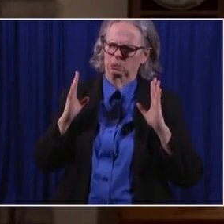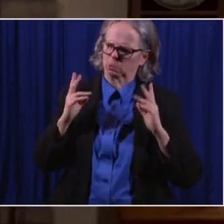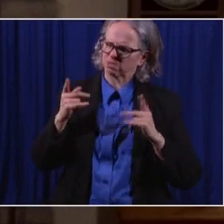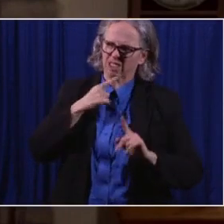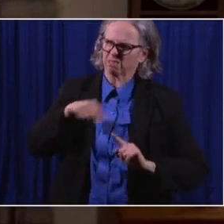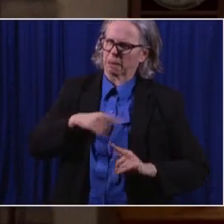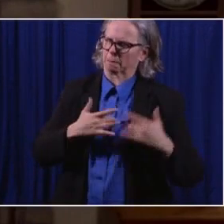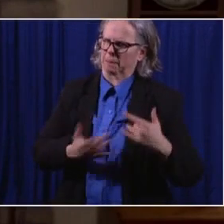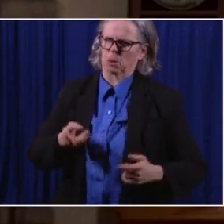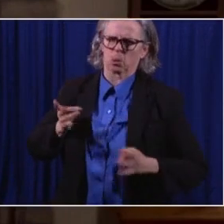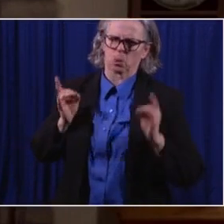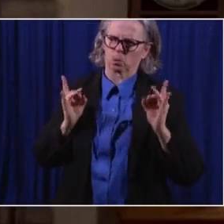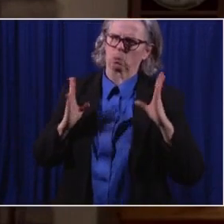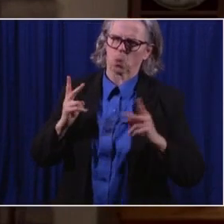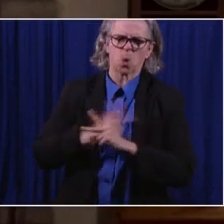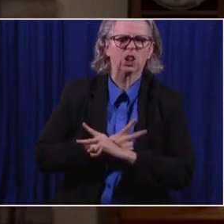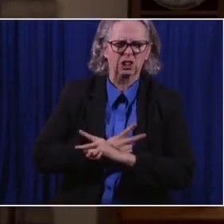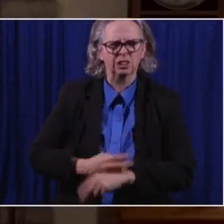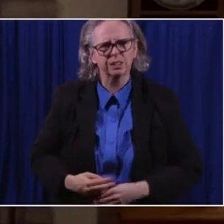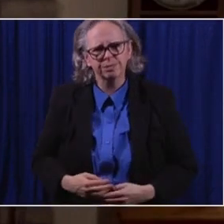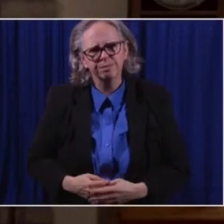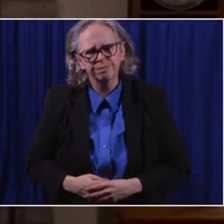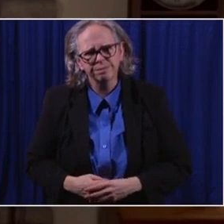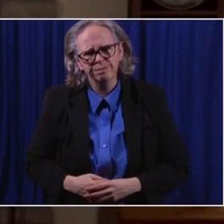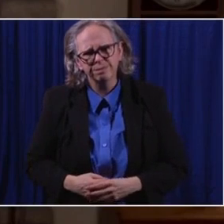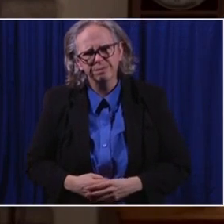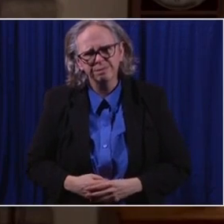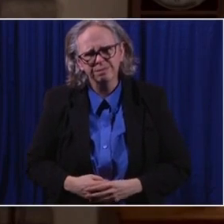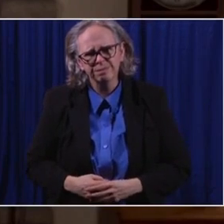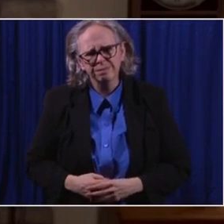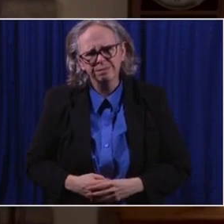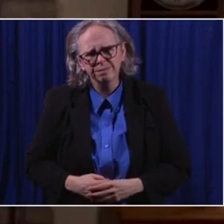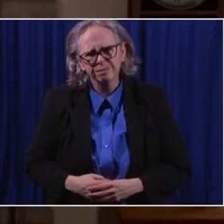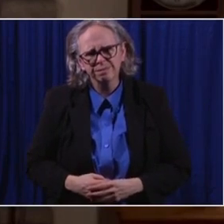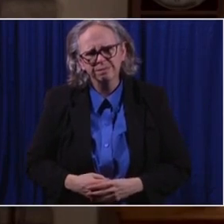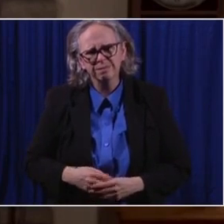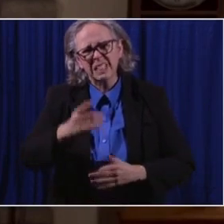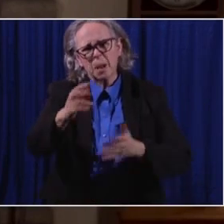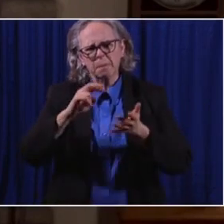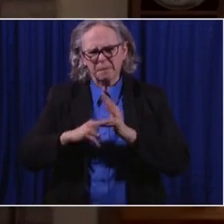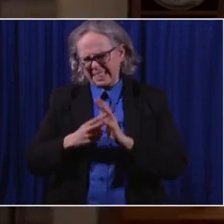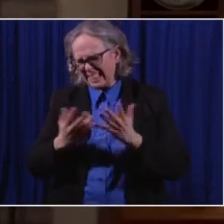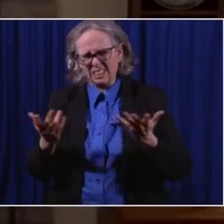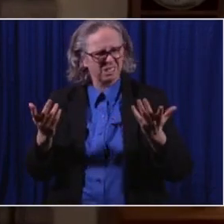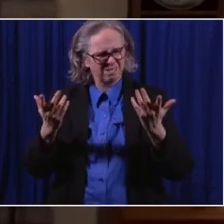again, this is not spread, but it's ICU capacity.